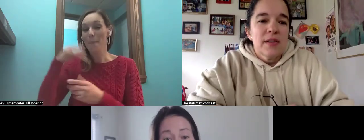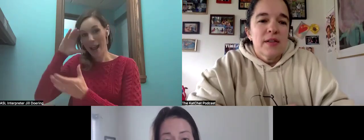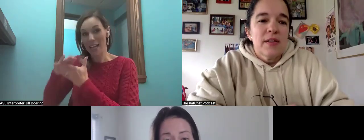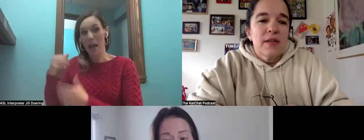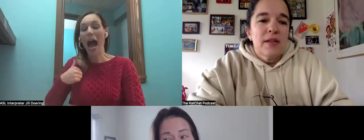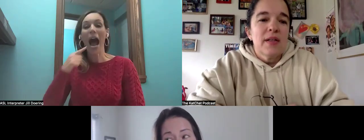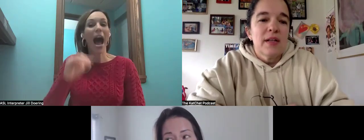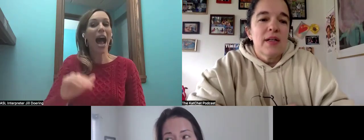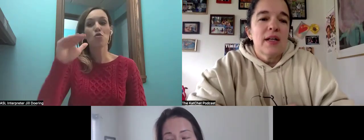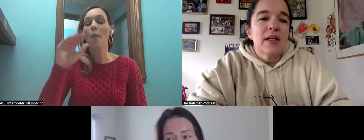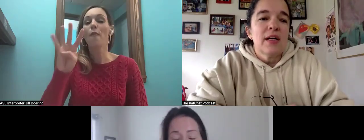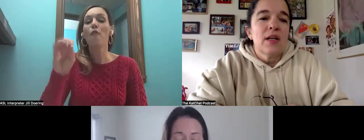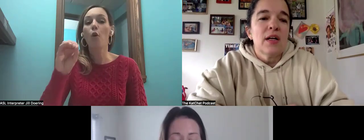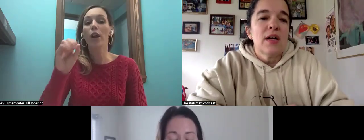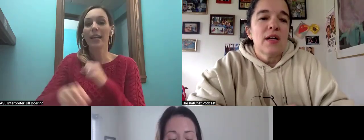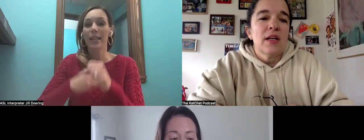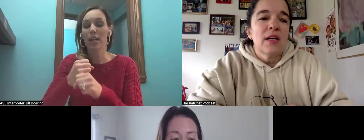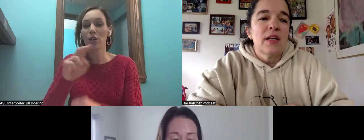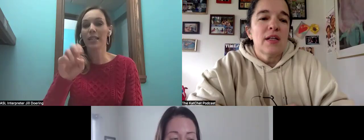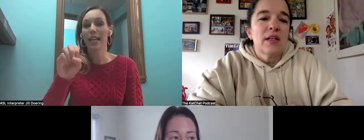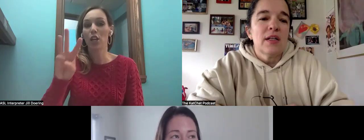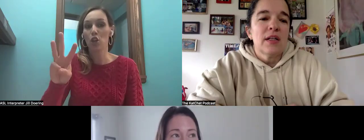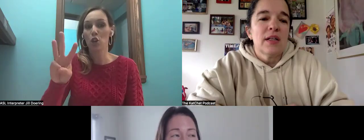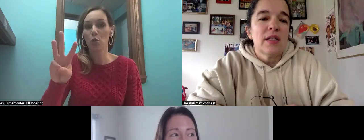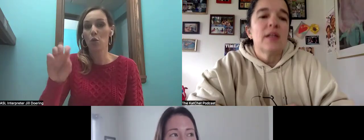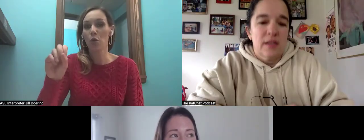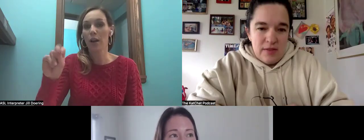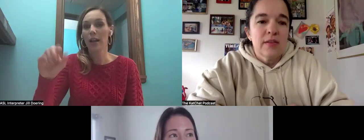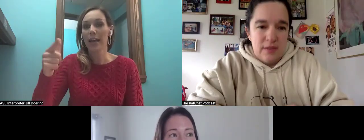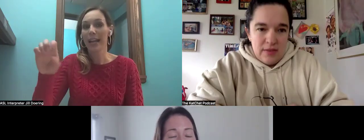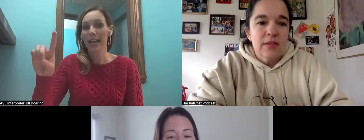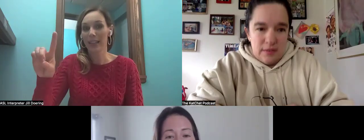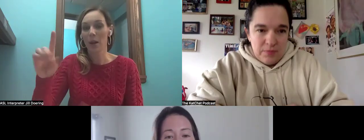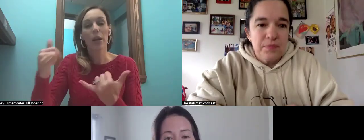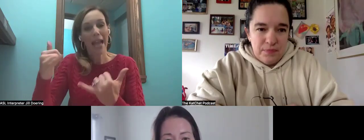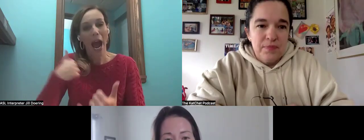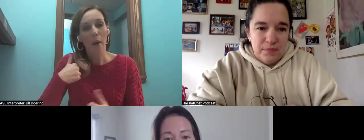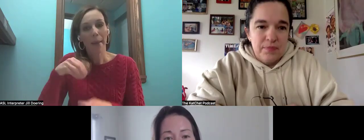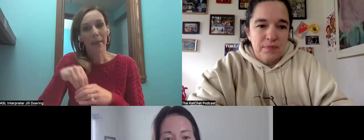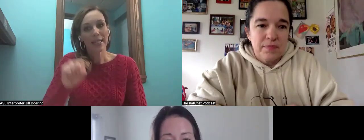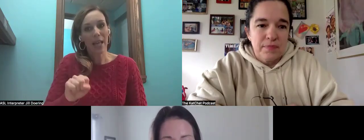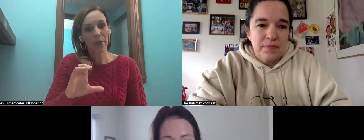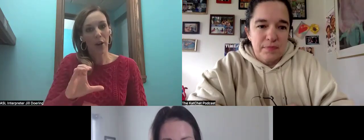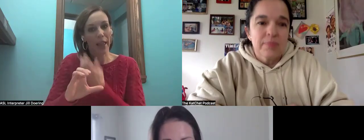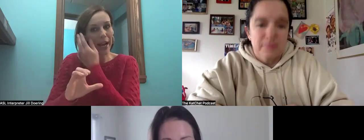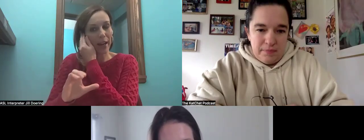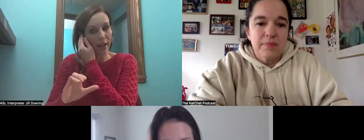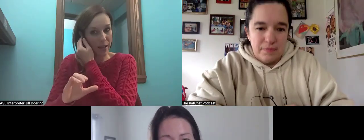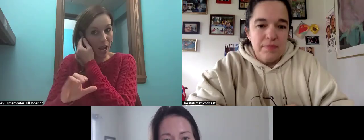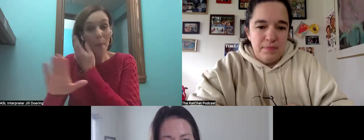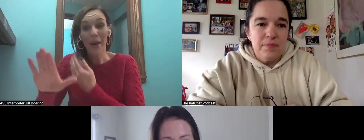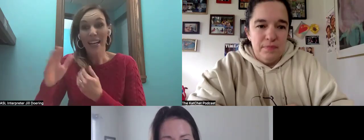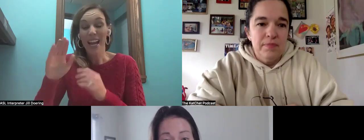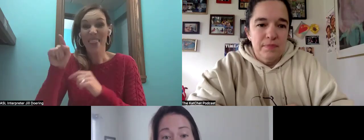England. I'm a New Englander, even though we're down in South Carolina right now. Our house was a